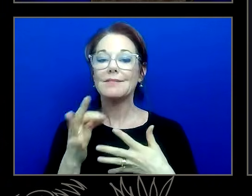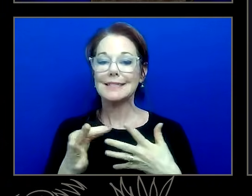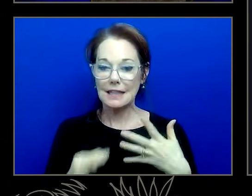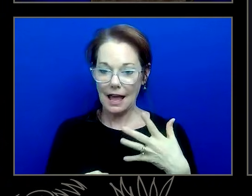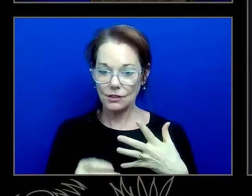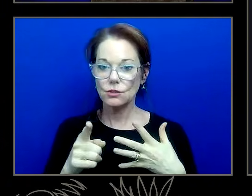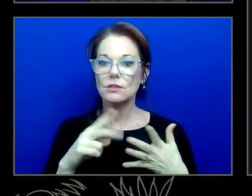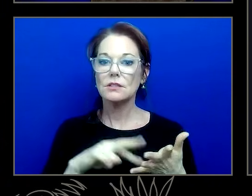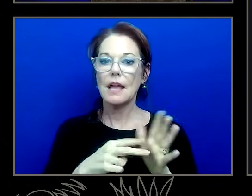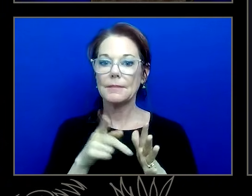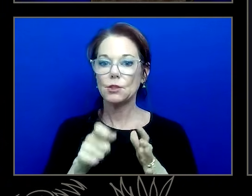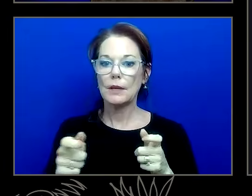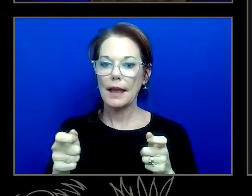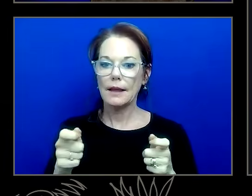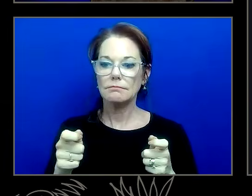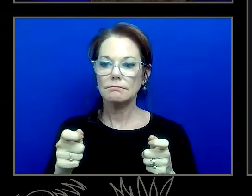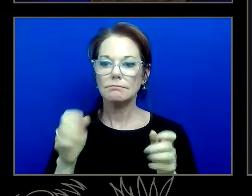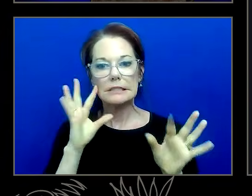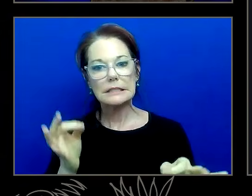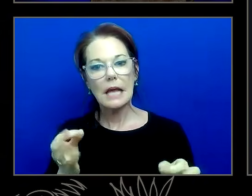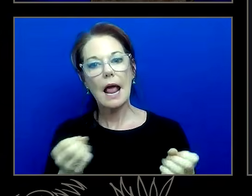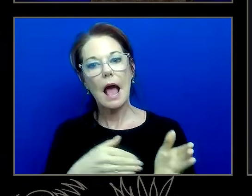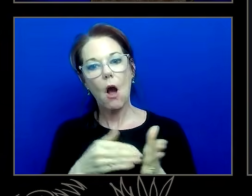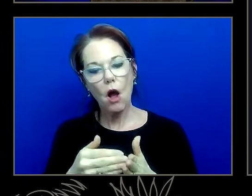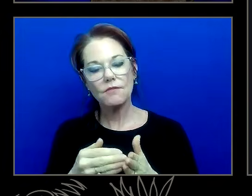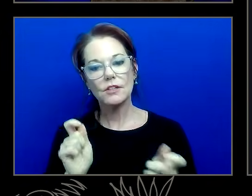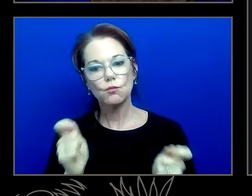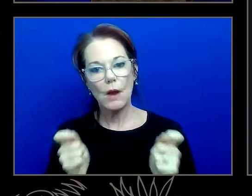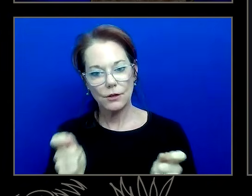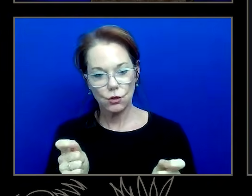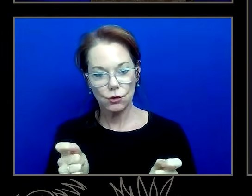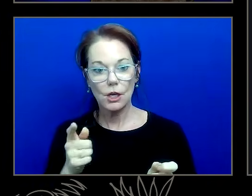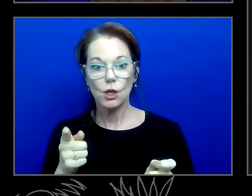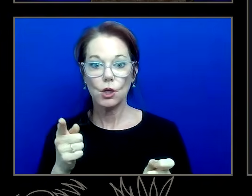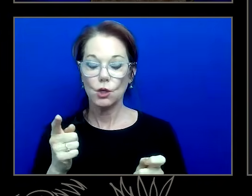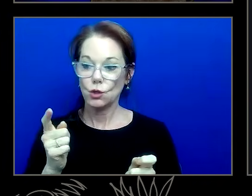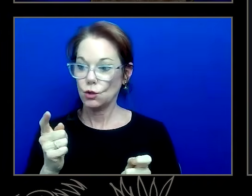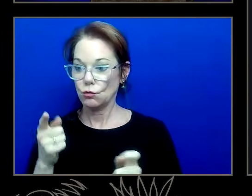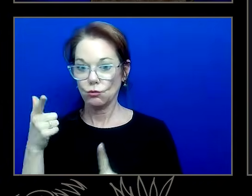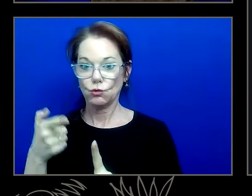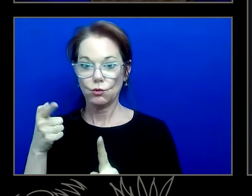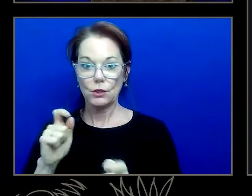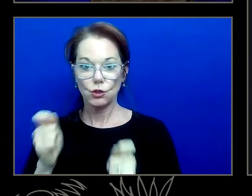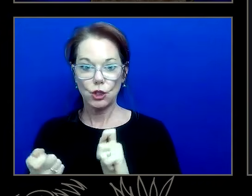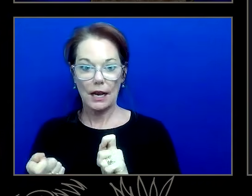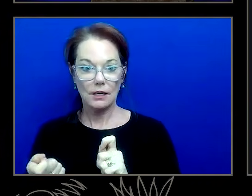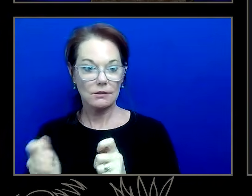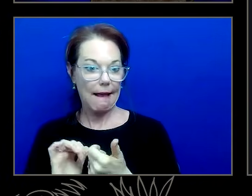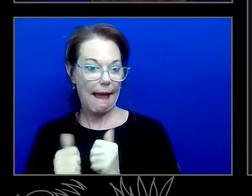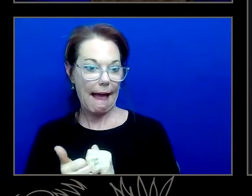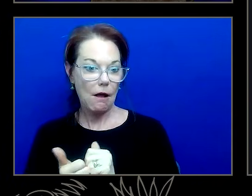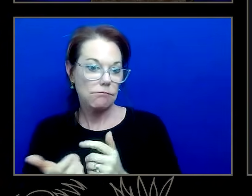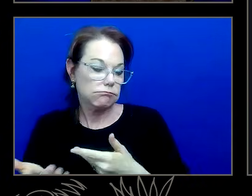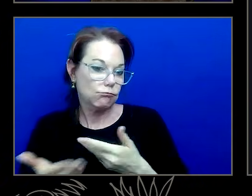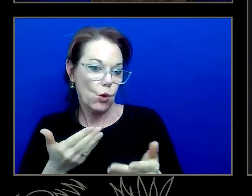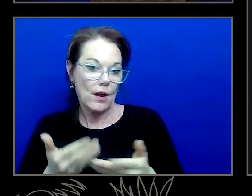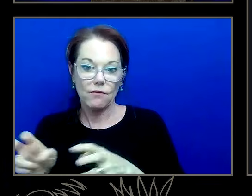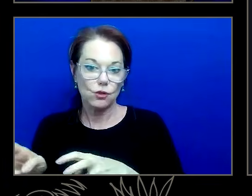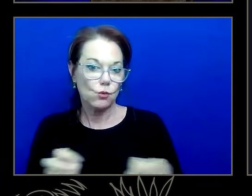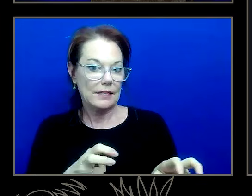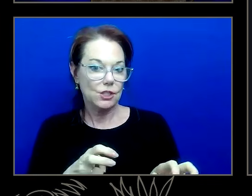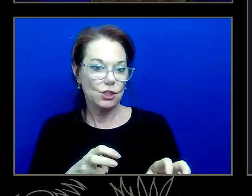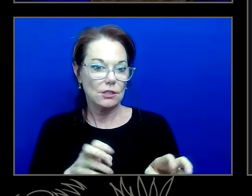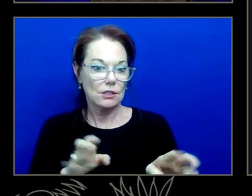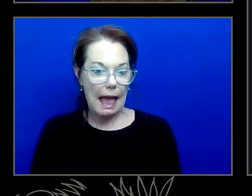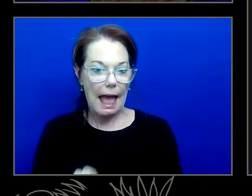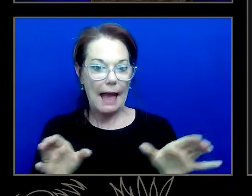control how often it re-renders. And then you just trigger changes by calling trigger with whatever transition actions